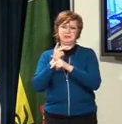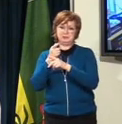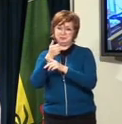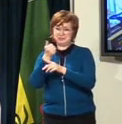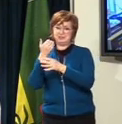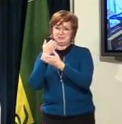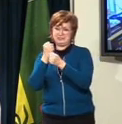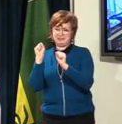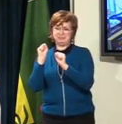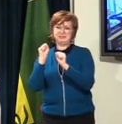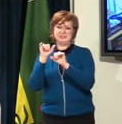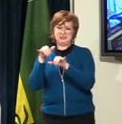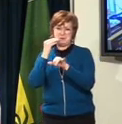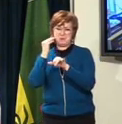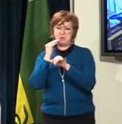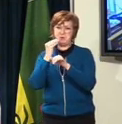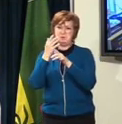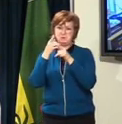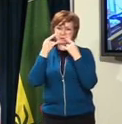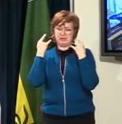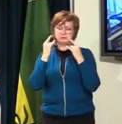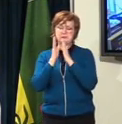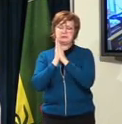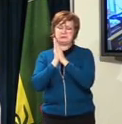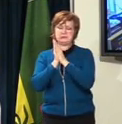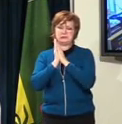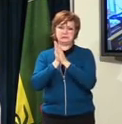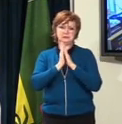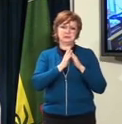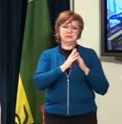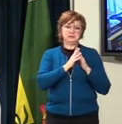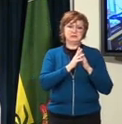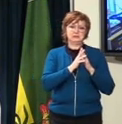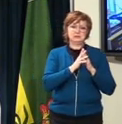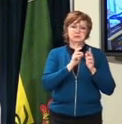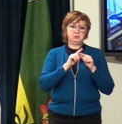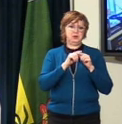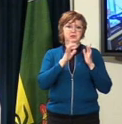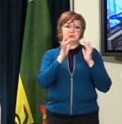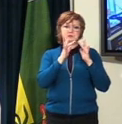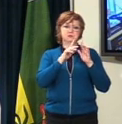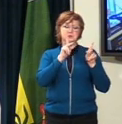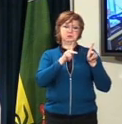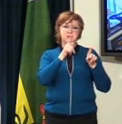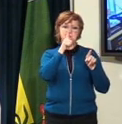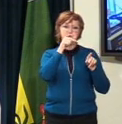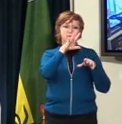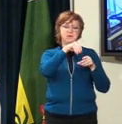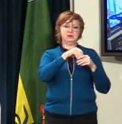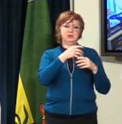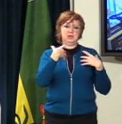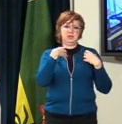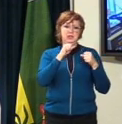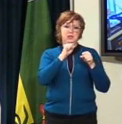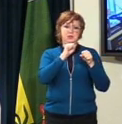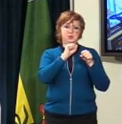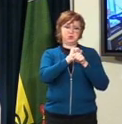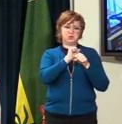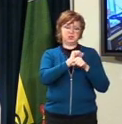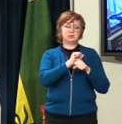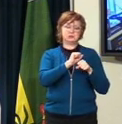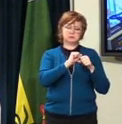and keep your bubbles small, wear your masks. If you have symptoms at all, just stay isolated